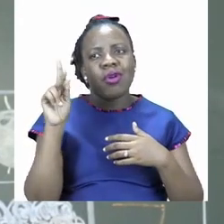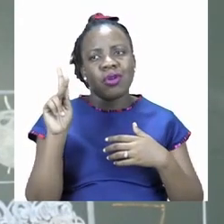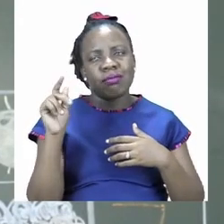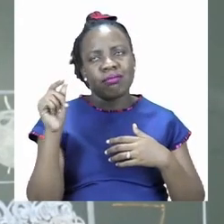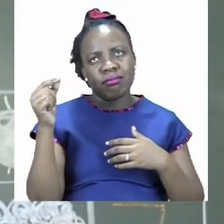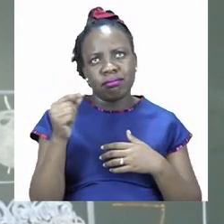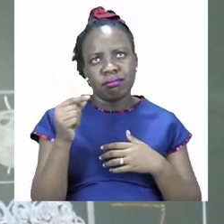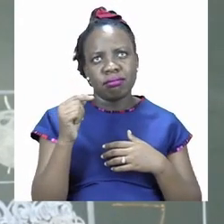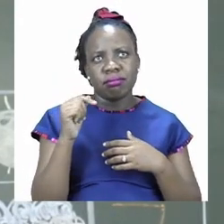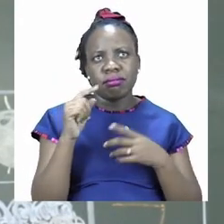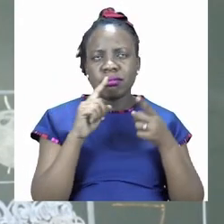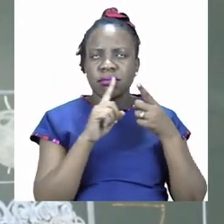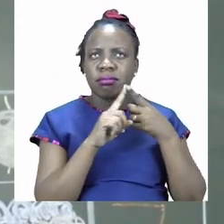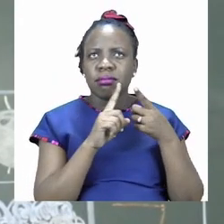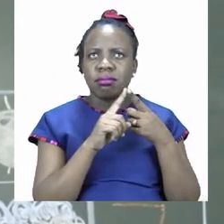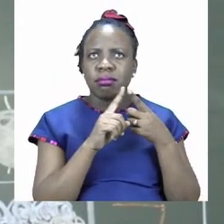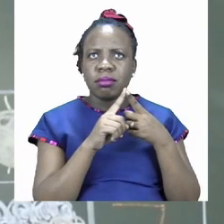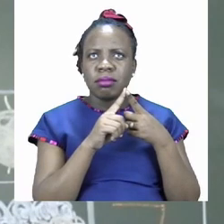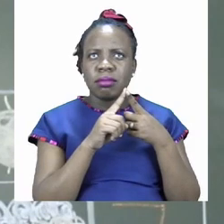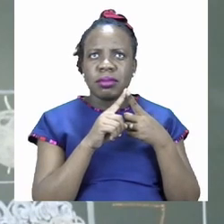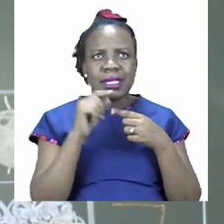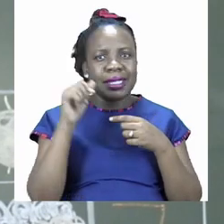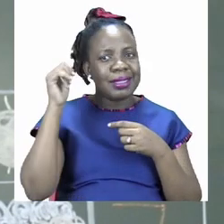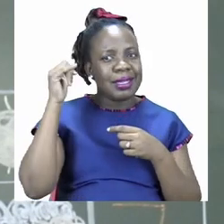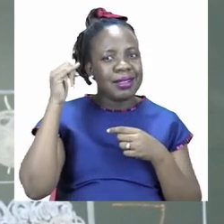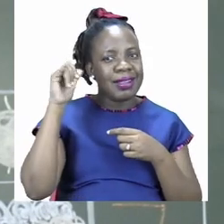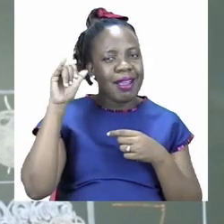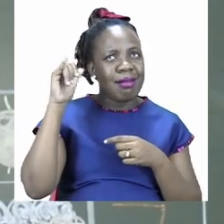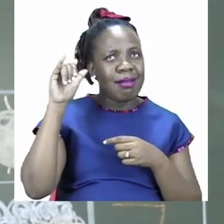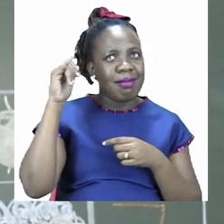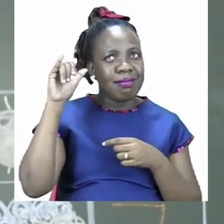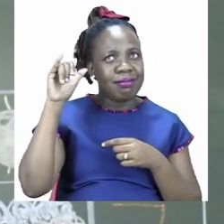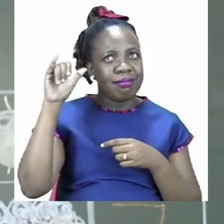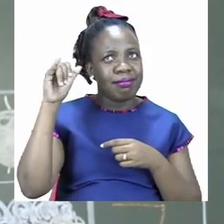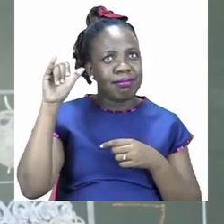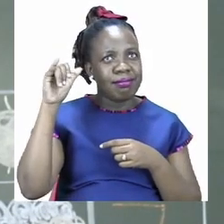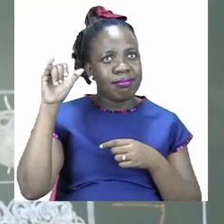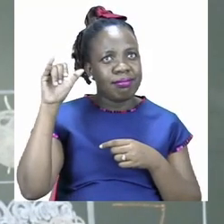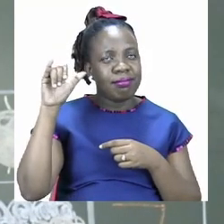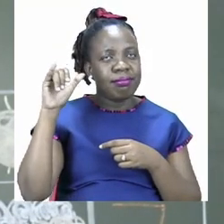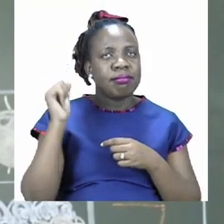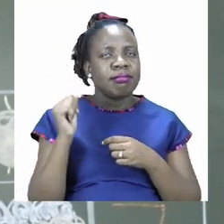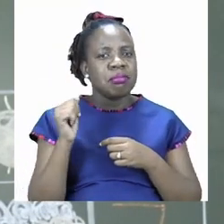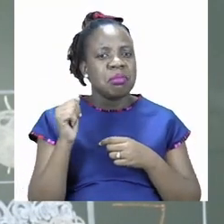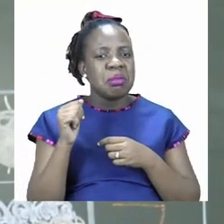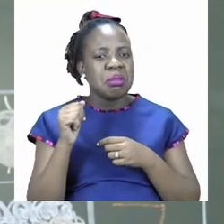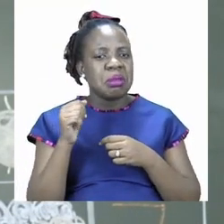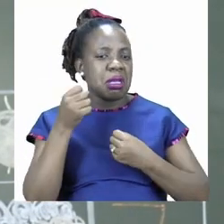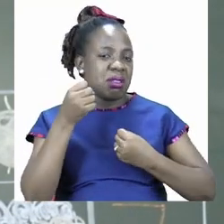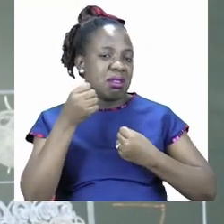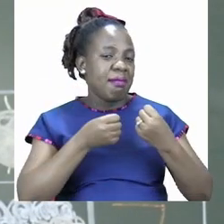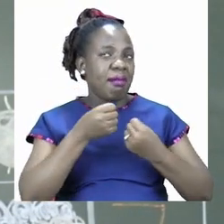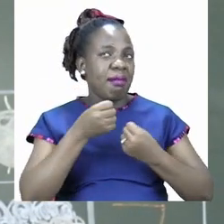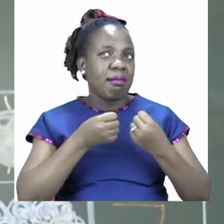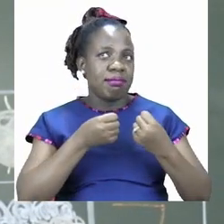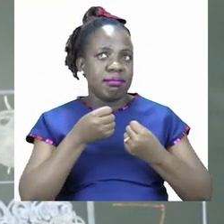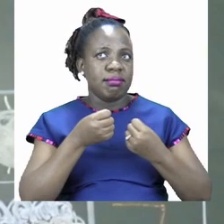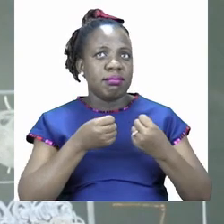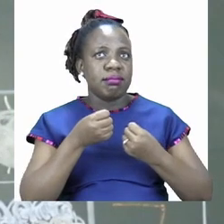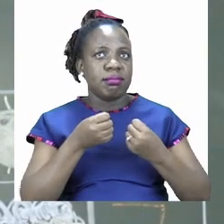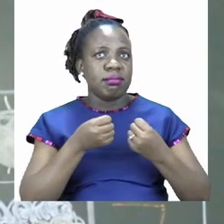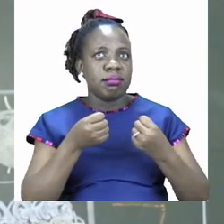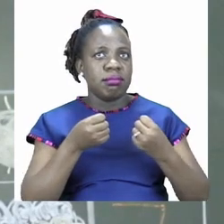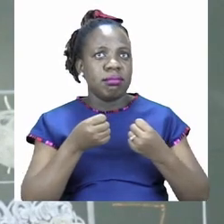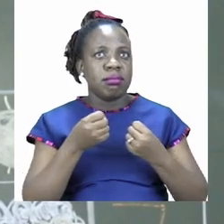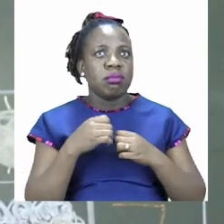boys and girls, is a taxi. Now a taxi is a type of car or vehicle that moves around. And